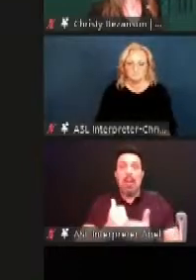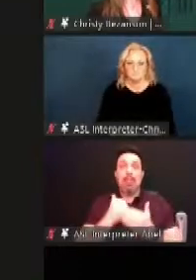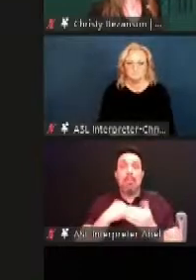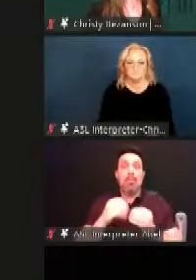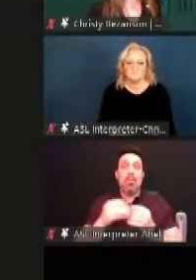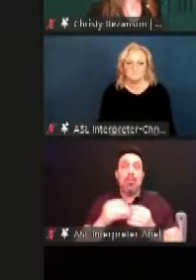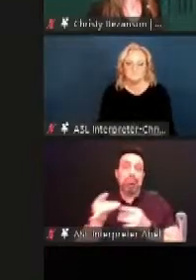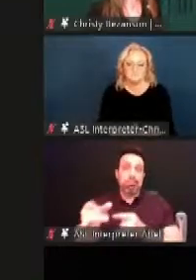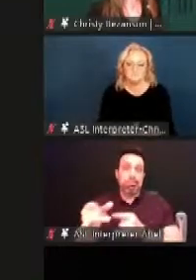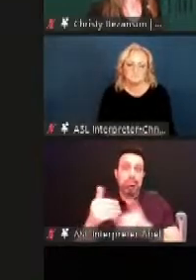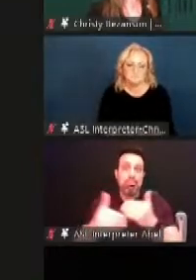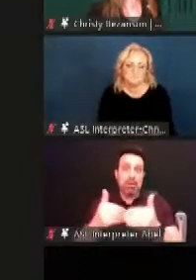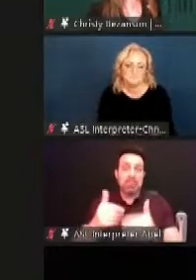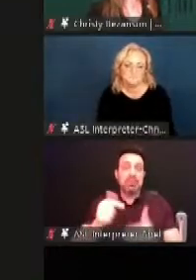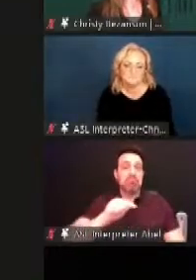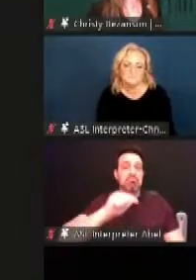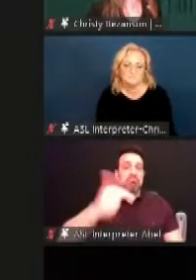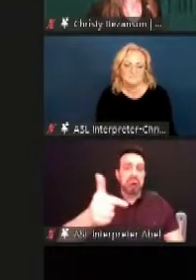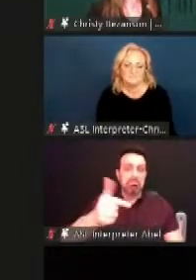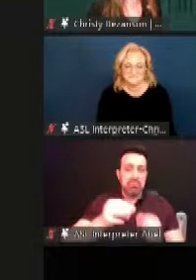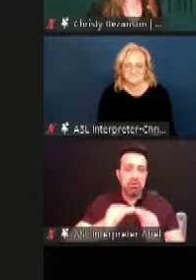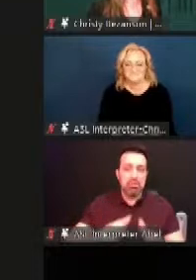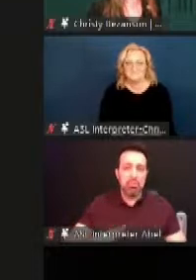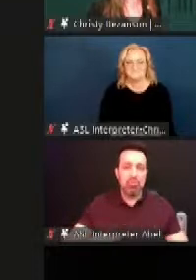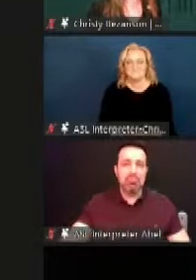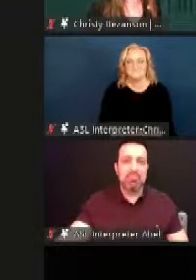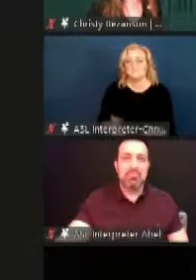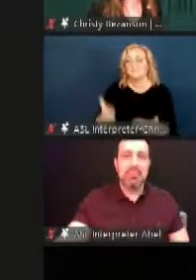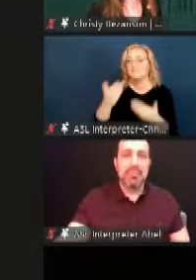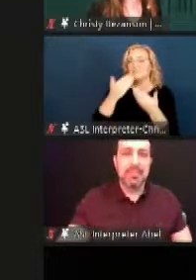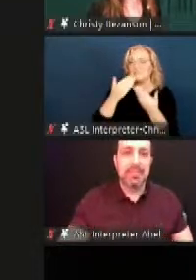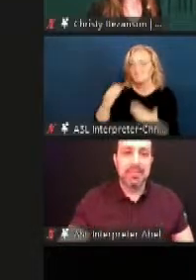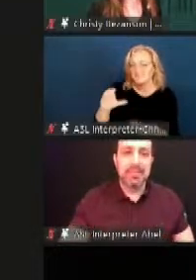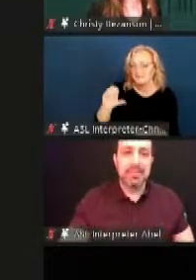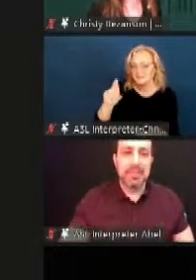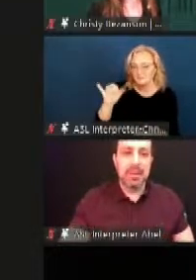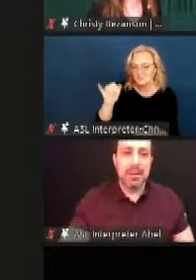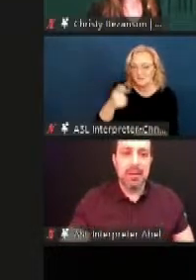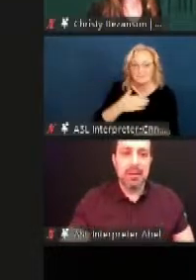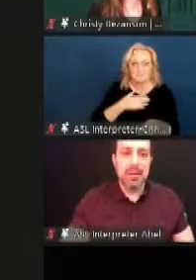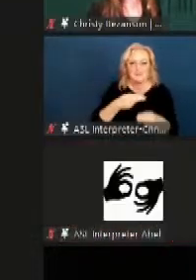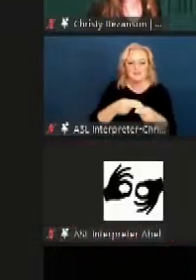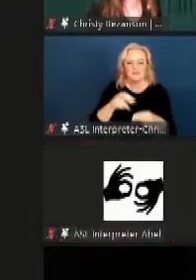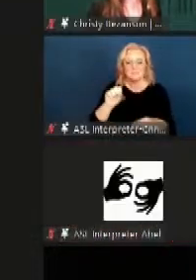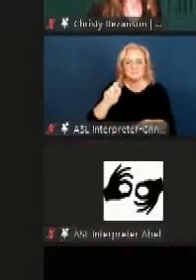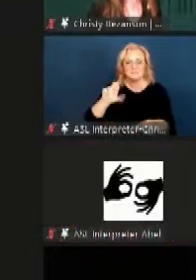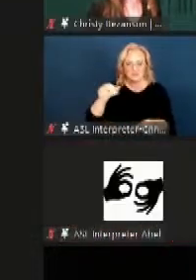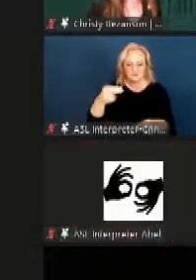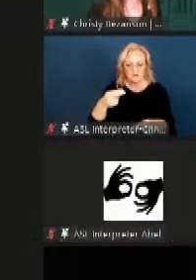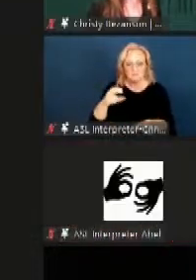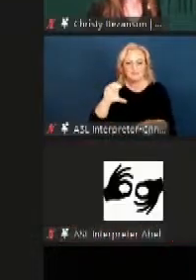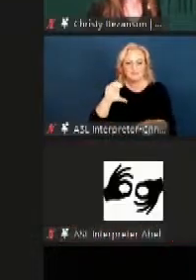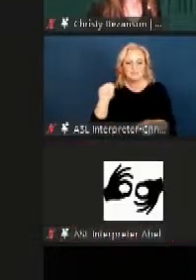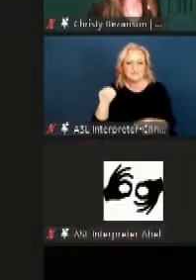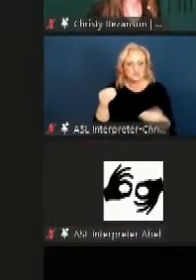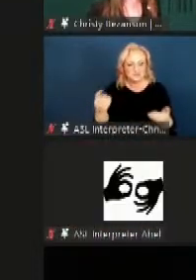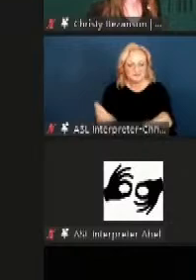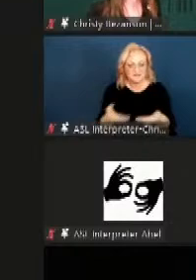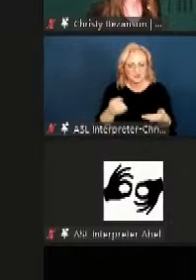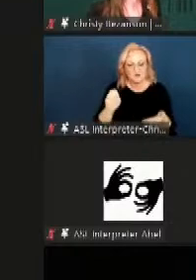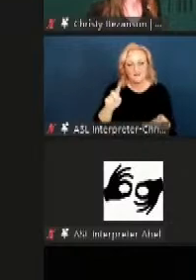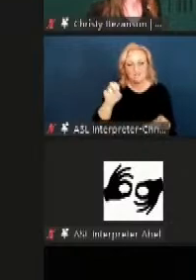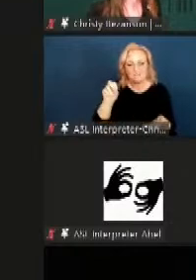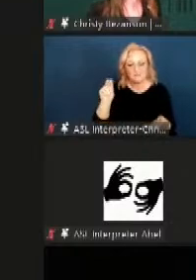there. Sarah? Thank you, Craig. My name is Sarah, and I'm a case manager here at Elahan